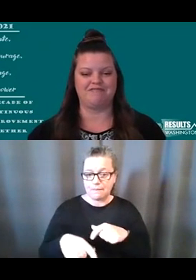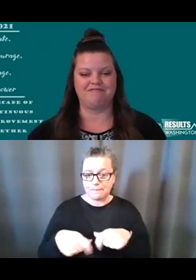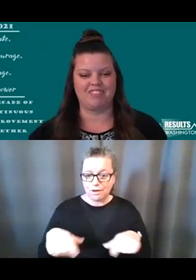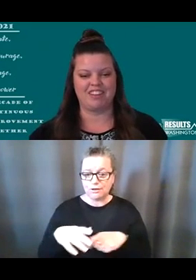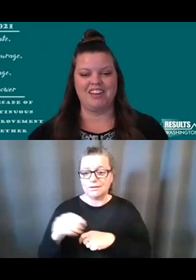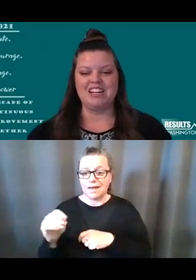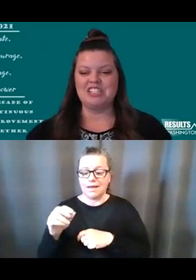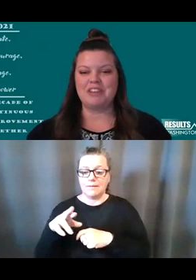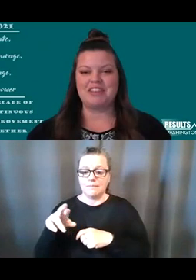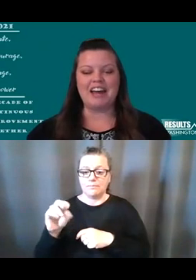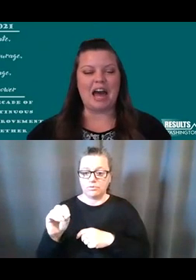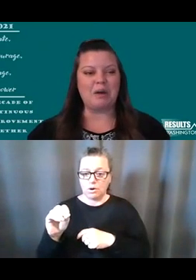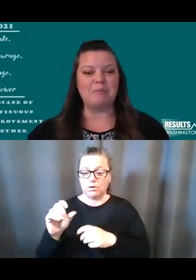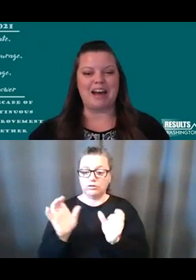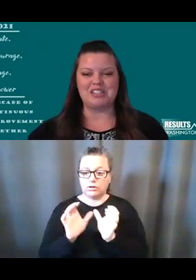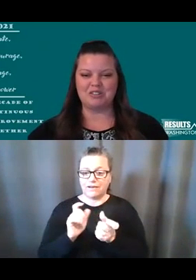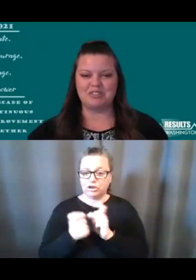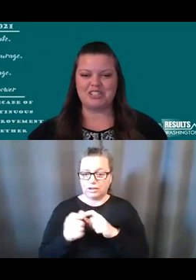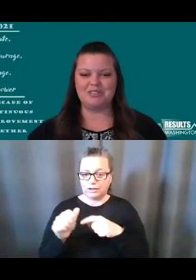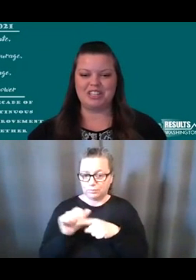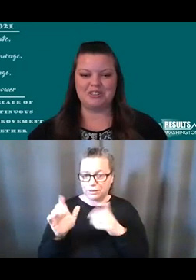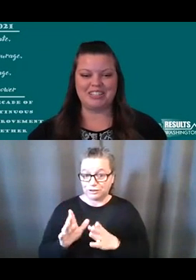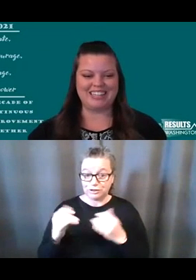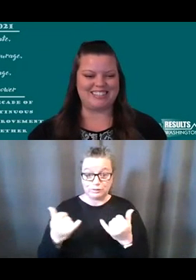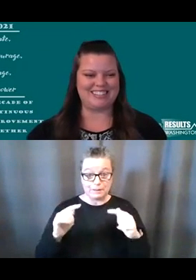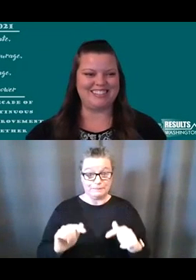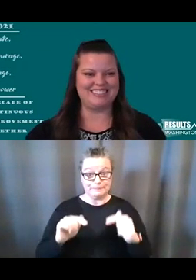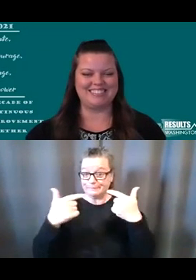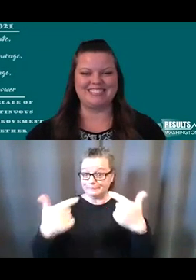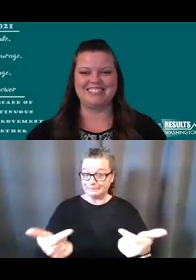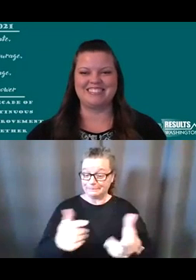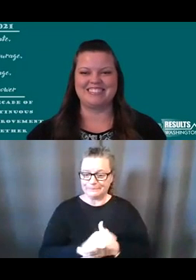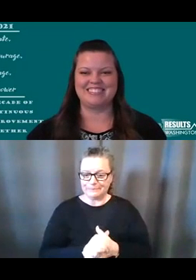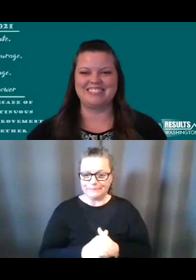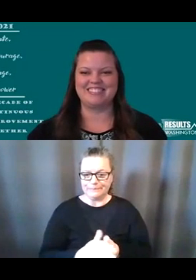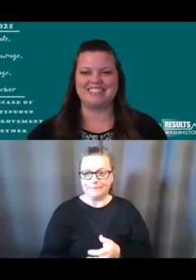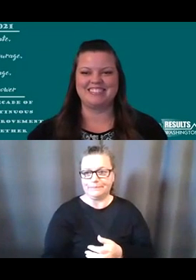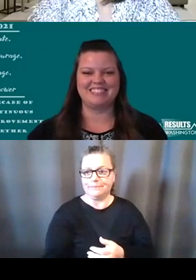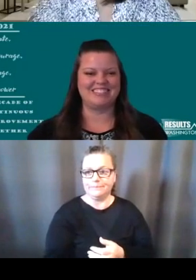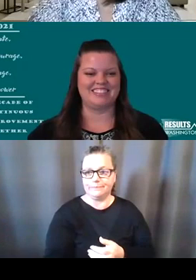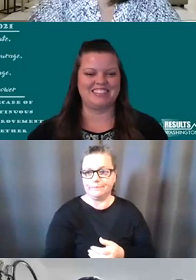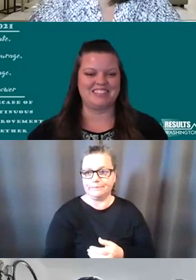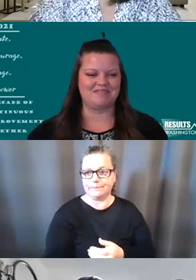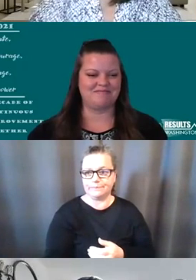practitioner. So with that, I will pass over to you ladies.